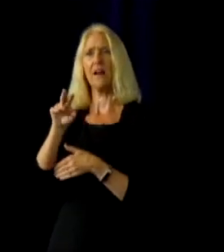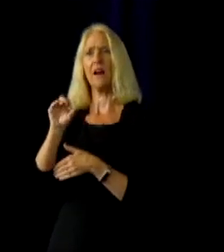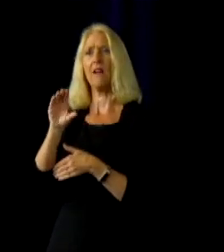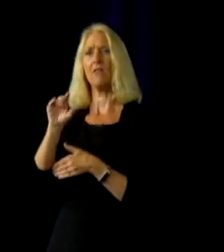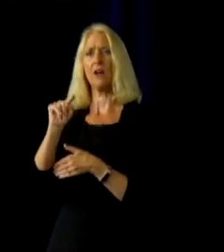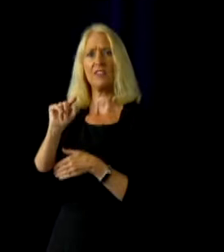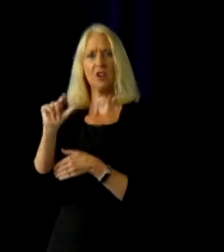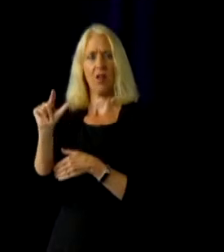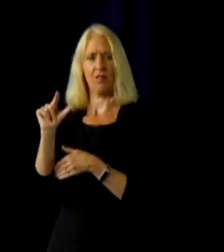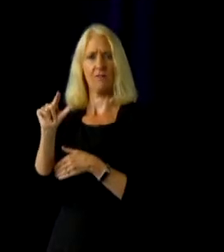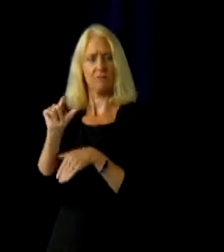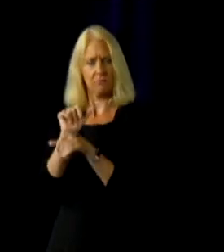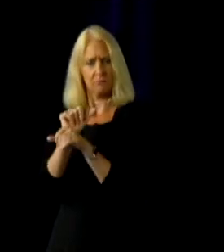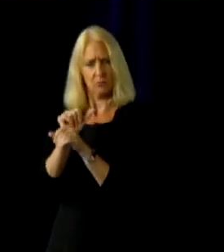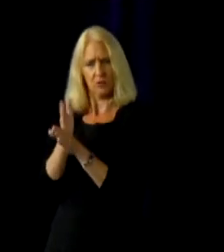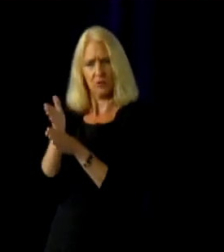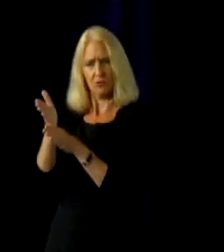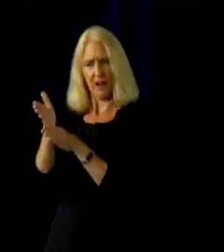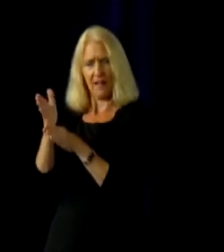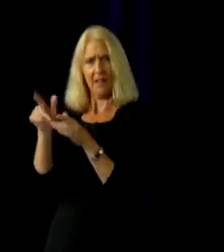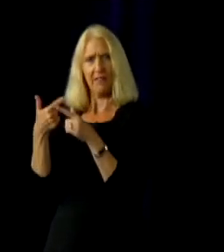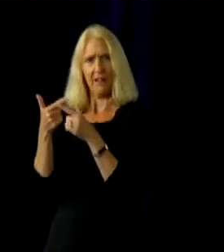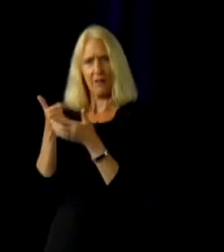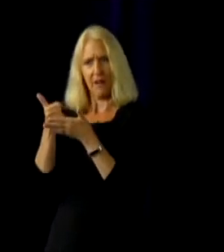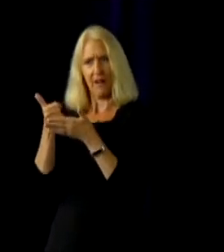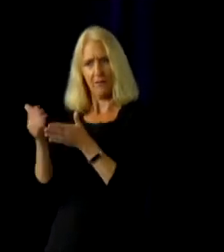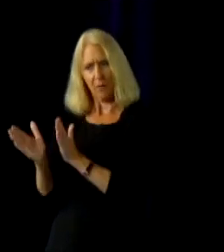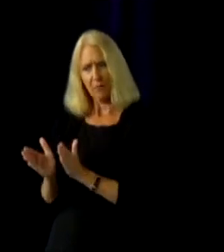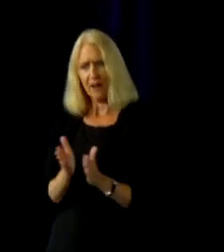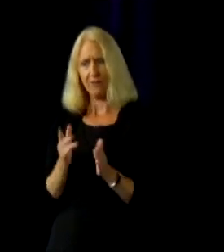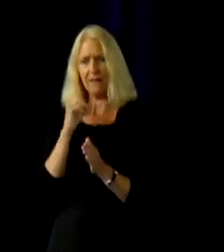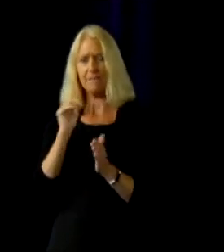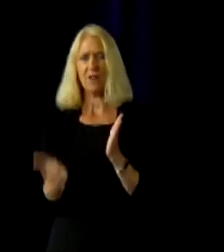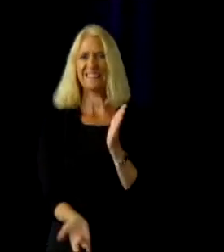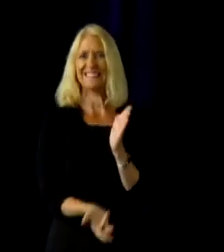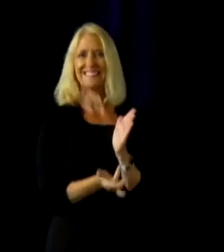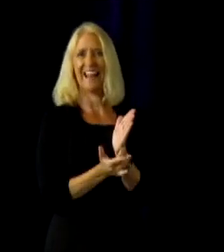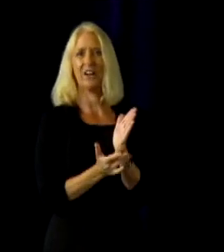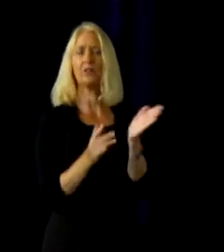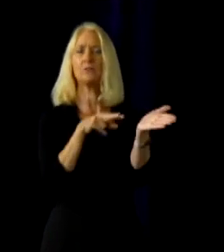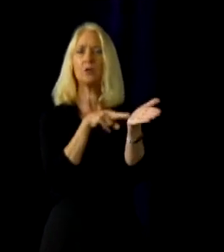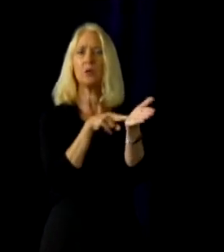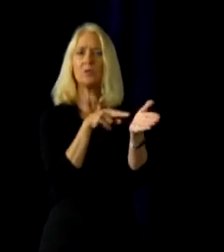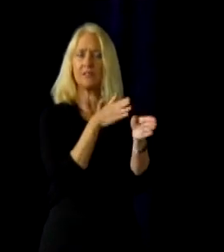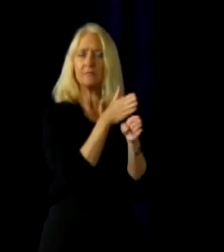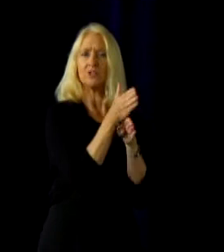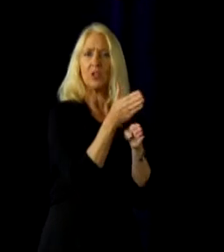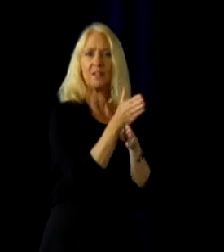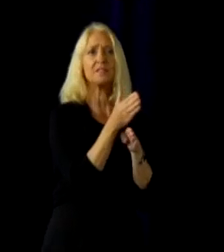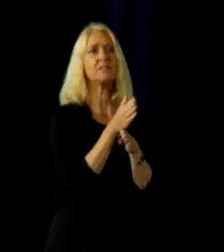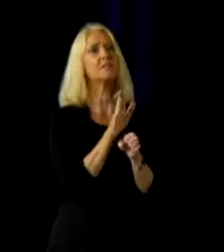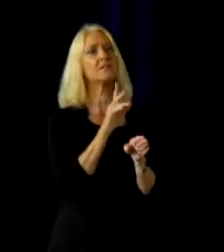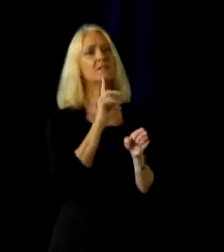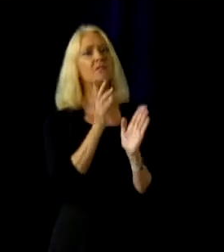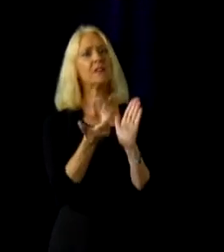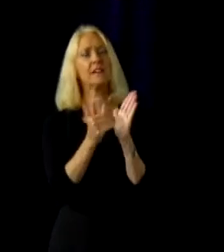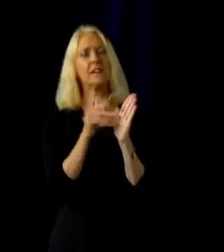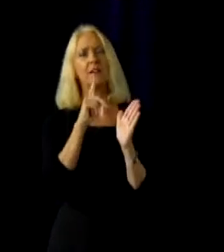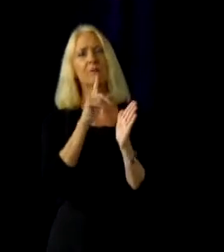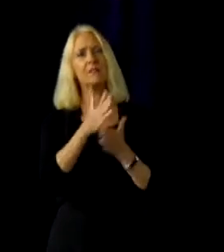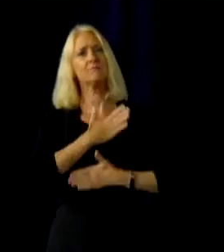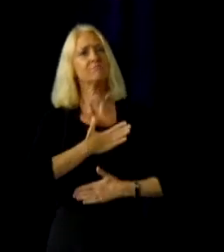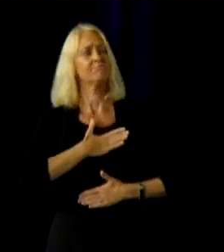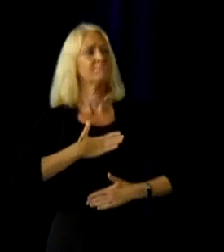me more precisely to go through the technical nursing track, and it did. And so I'm grateful that I've been able to serve here in the community